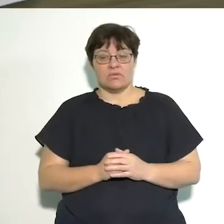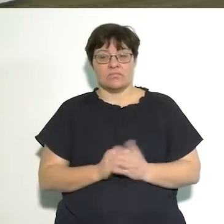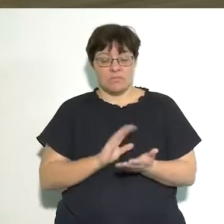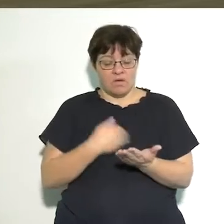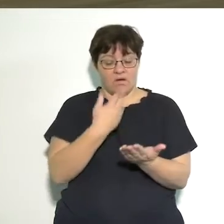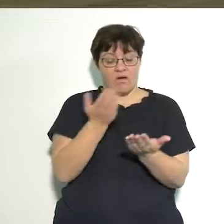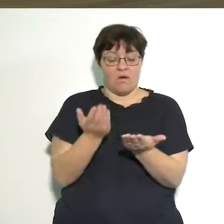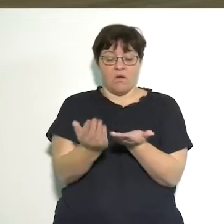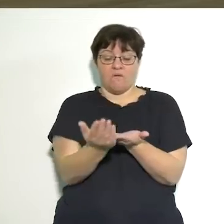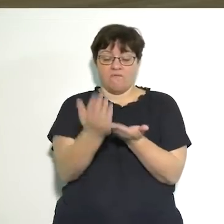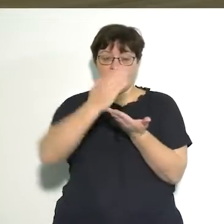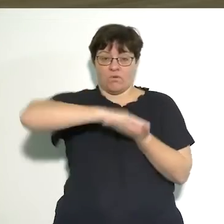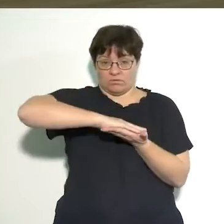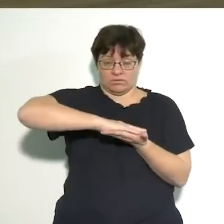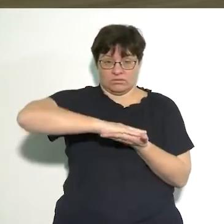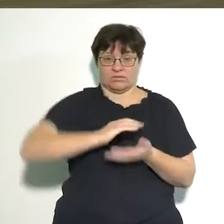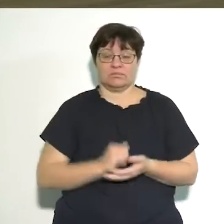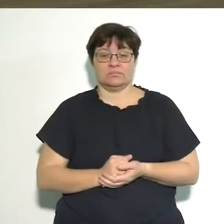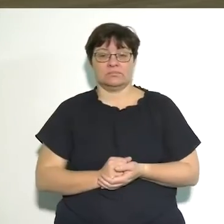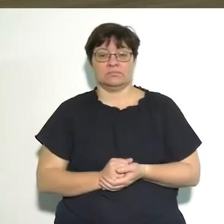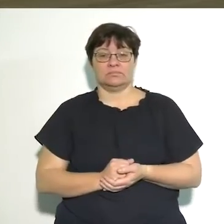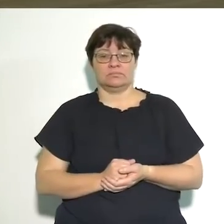really is fold it